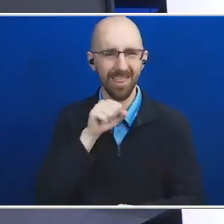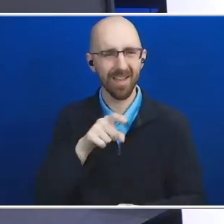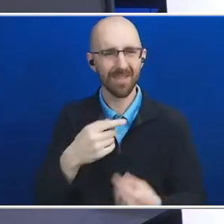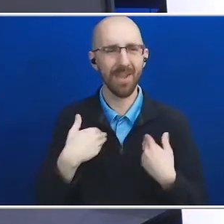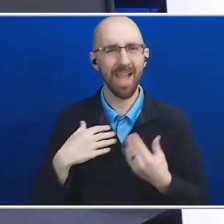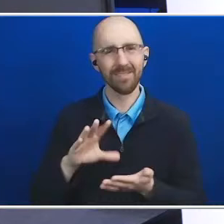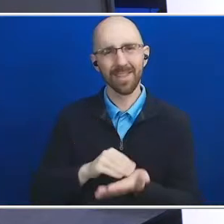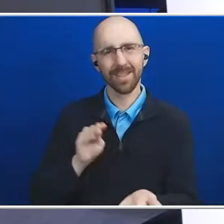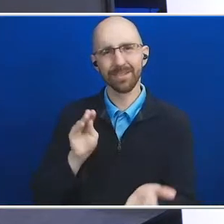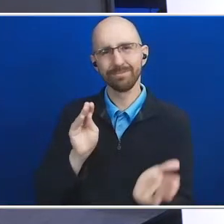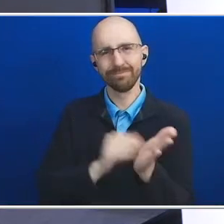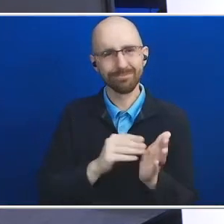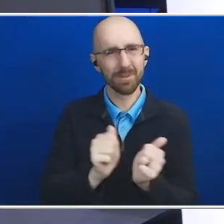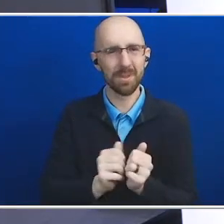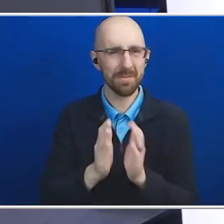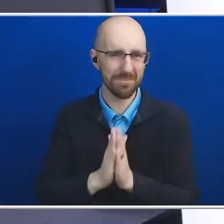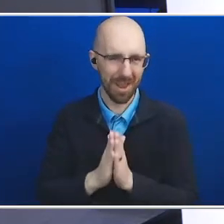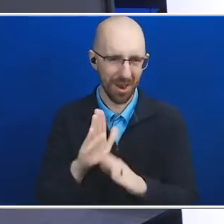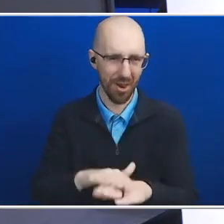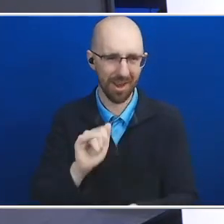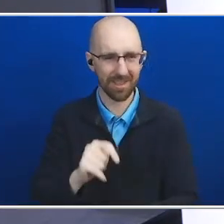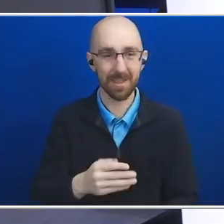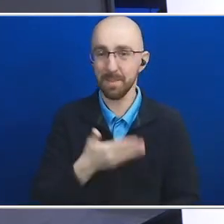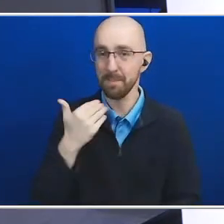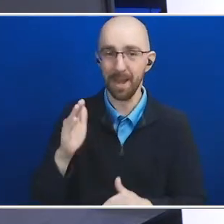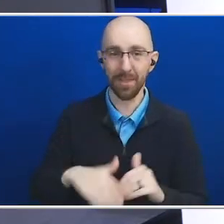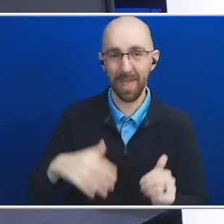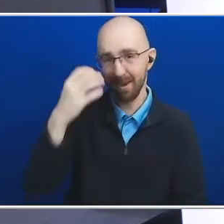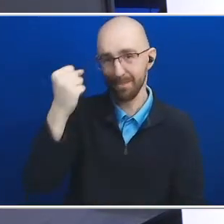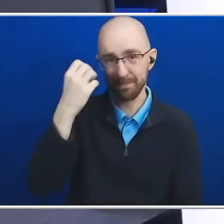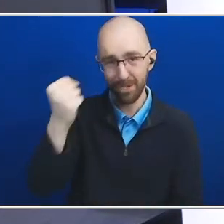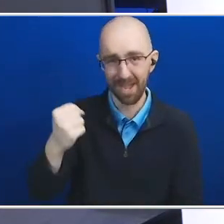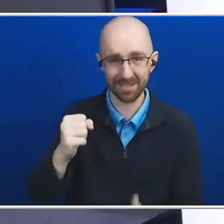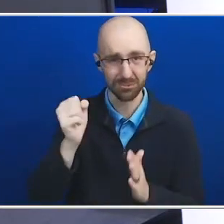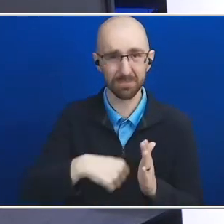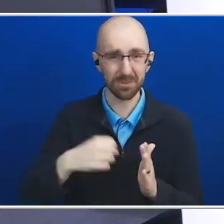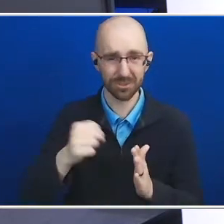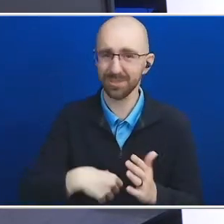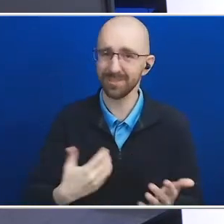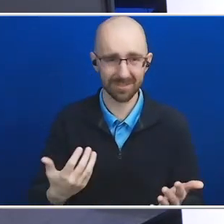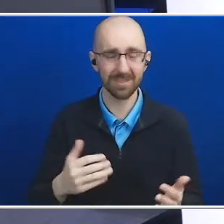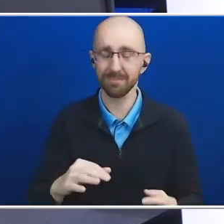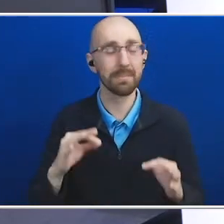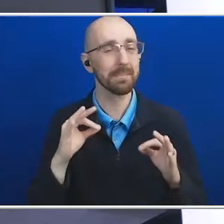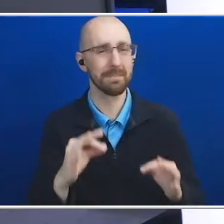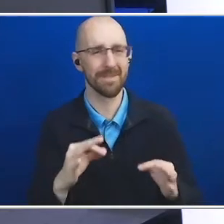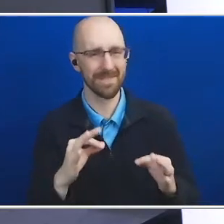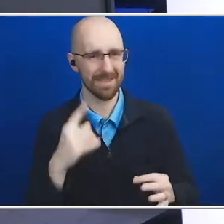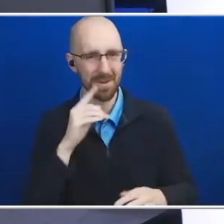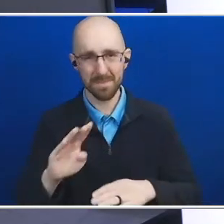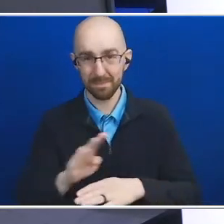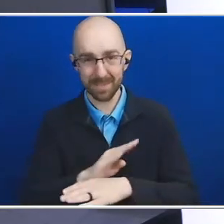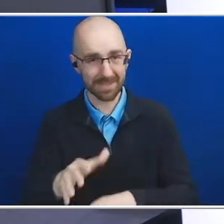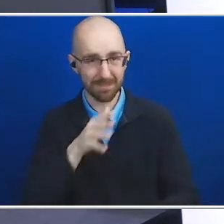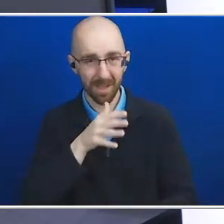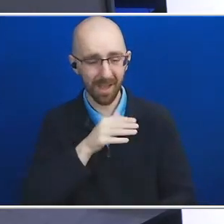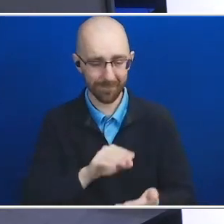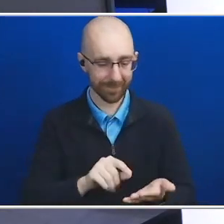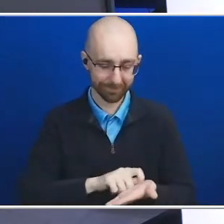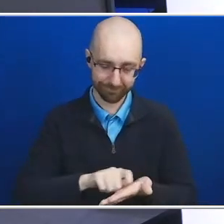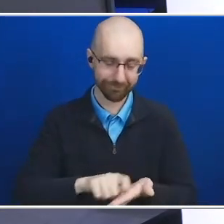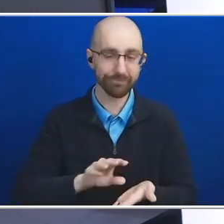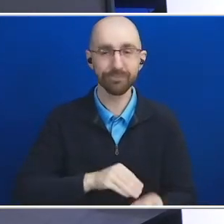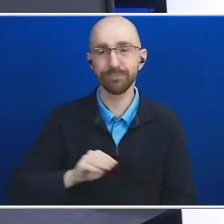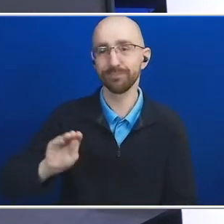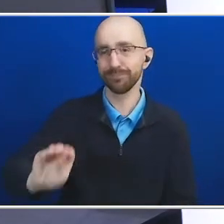prayer, It's better than relying on with memory scripture. right now. It's perfect. They are perfect, especially for a busy mom, right? Right, right. Carry scripture on your sticky notes.